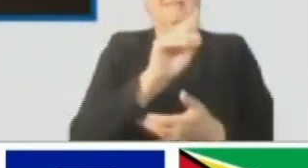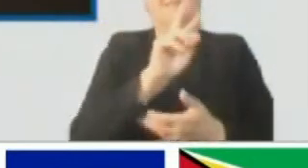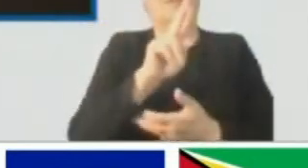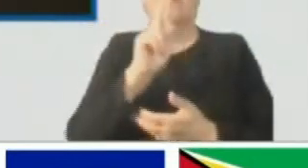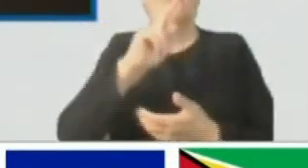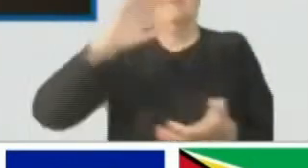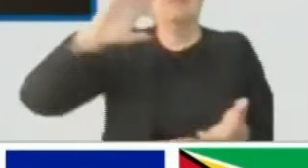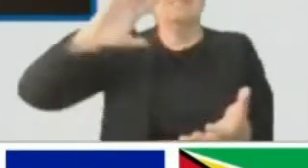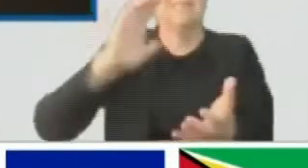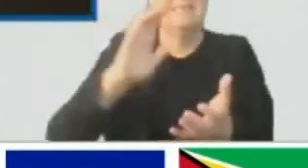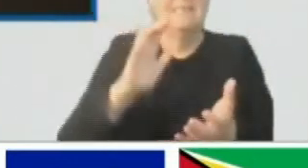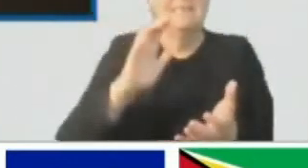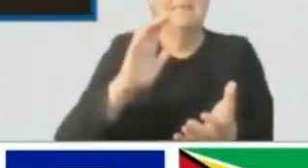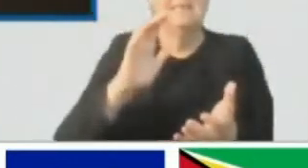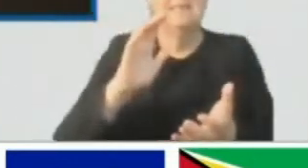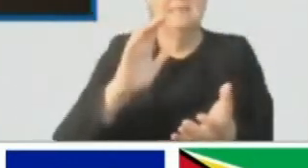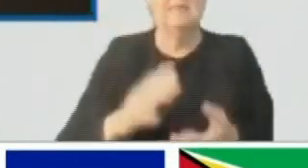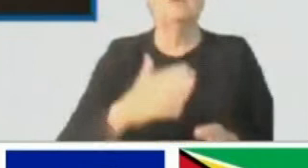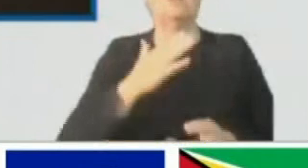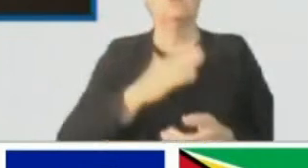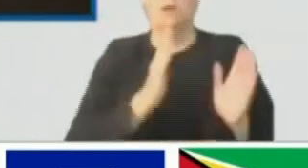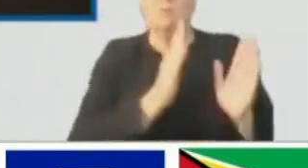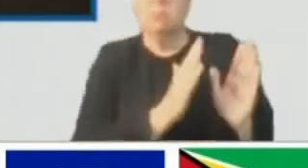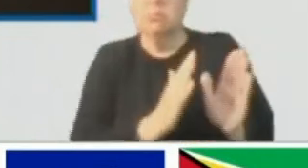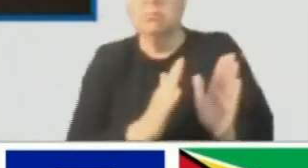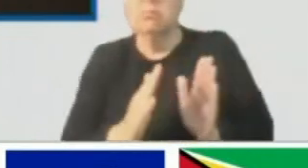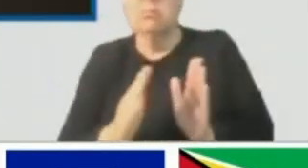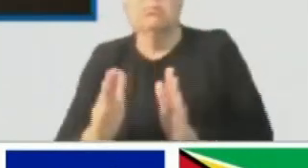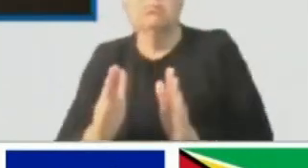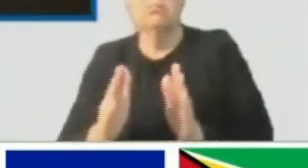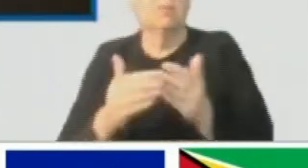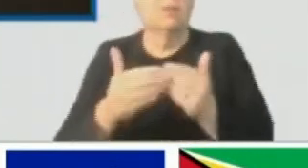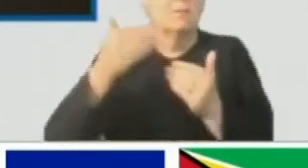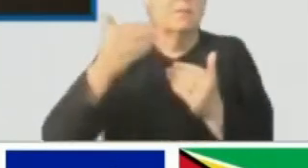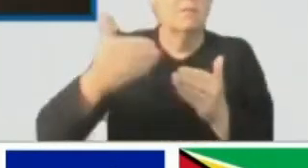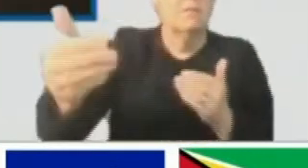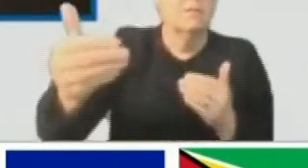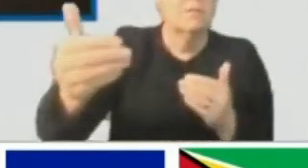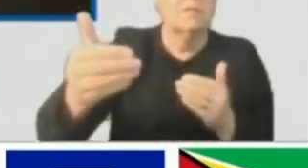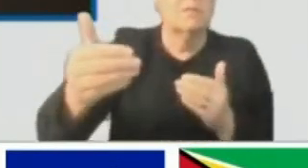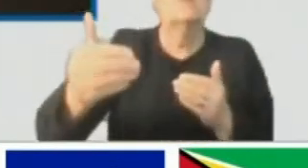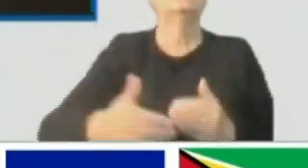financial protection, and resilient reconstruction.